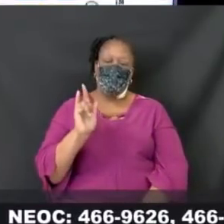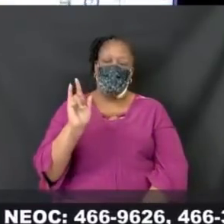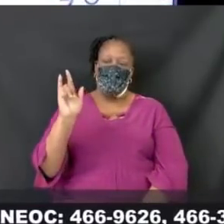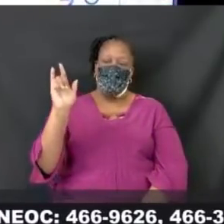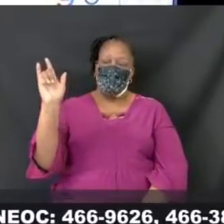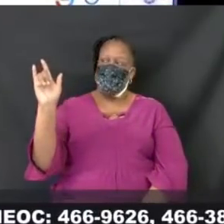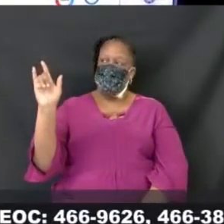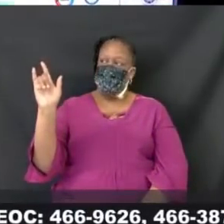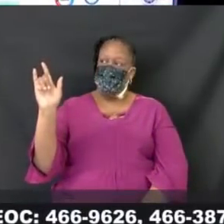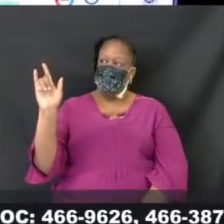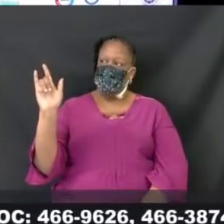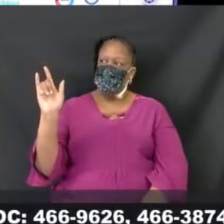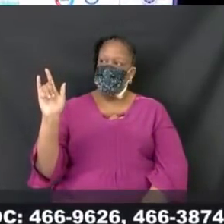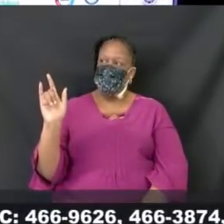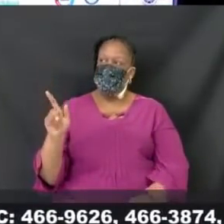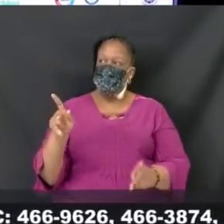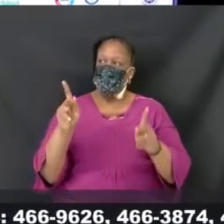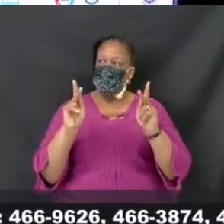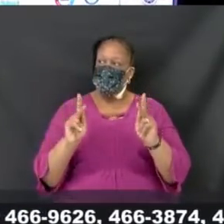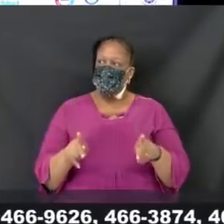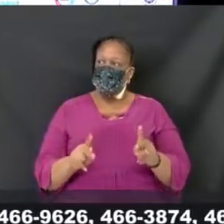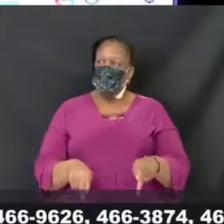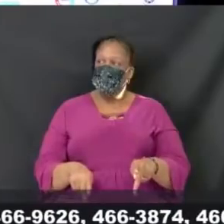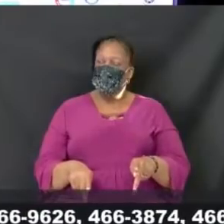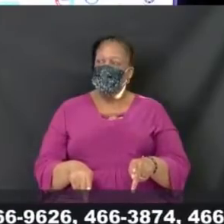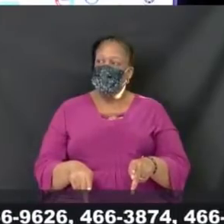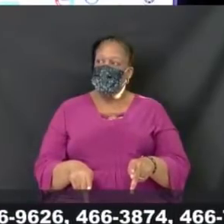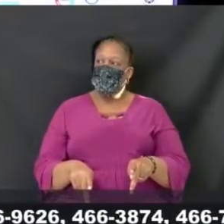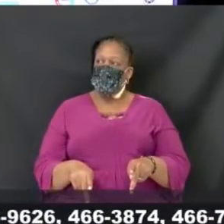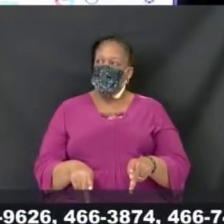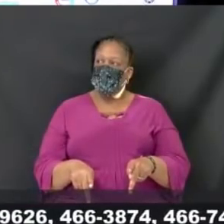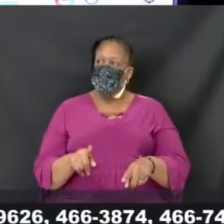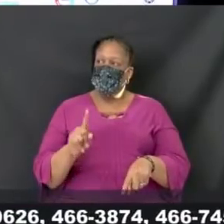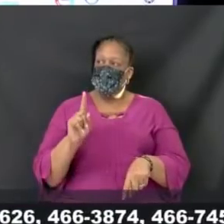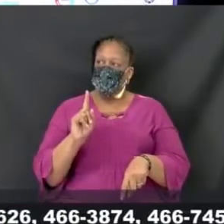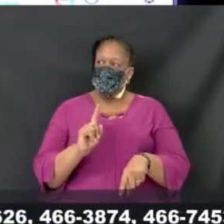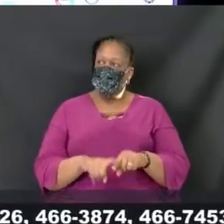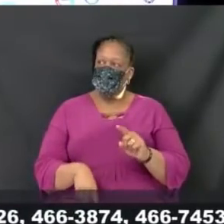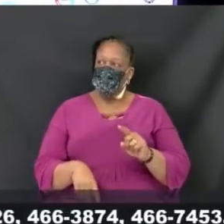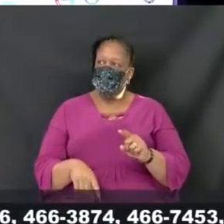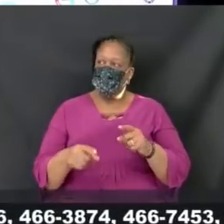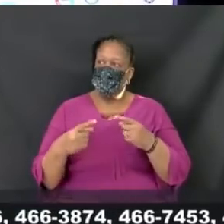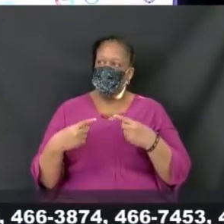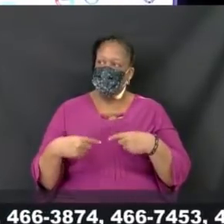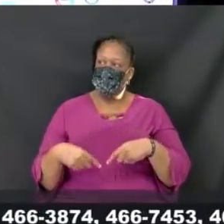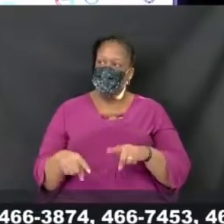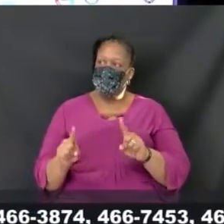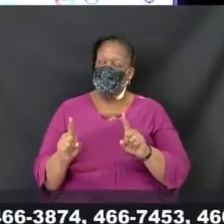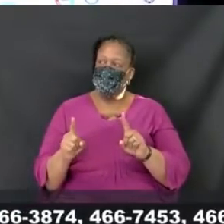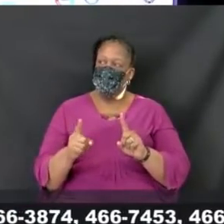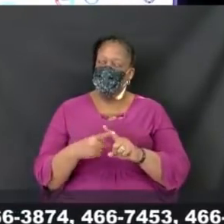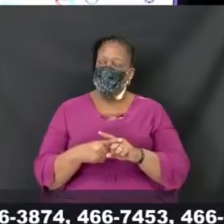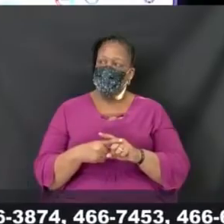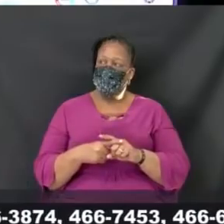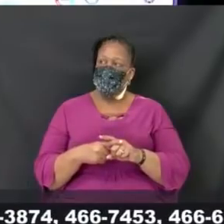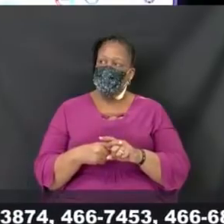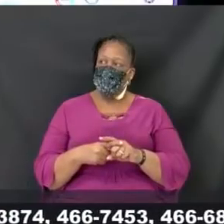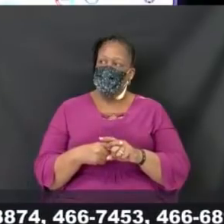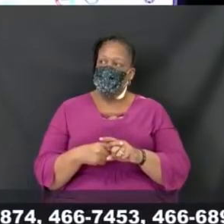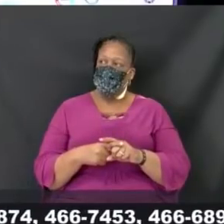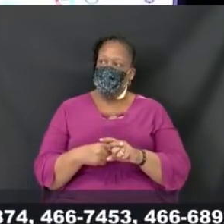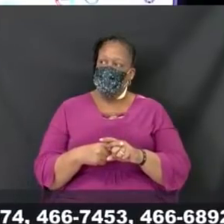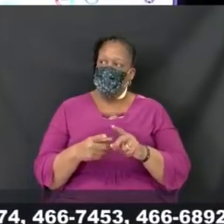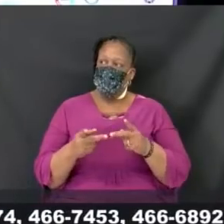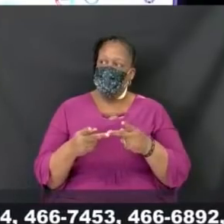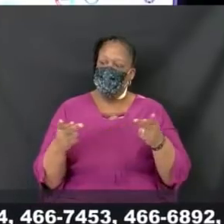destinations, persons cannot enter these destinations without approval. Let me repeat, they cannot board an aircraft